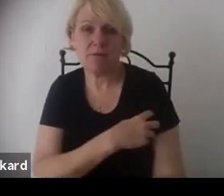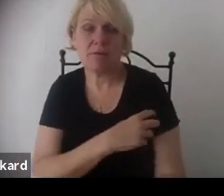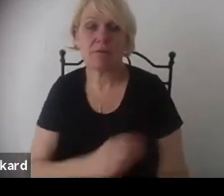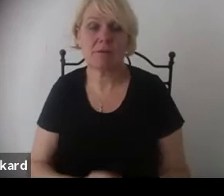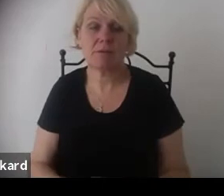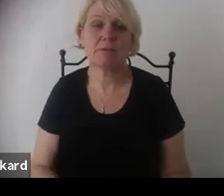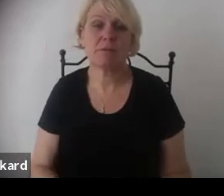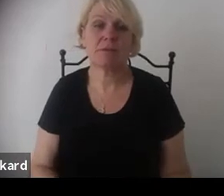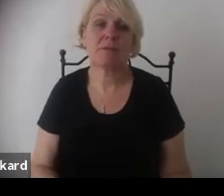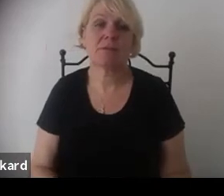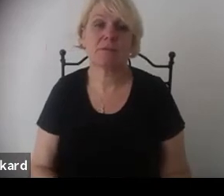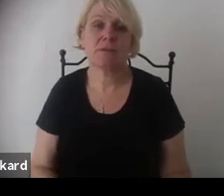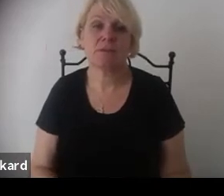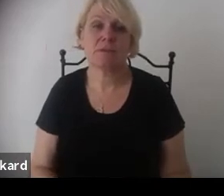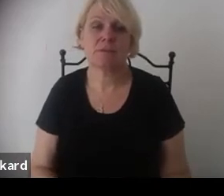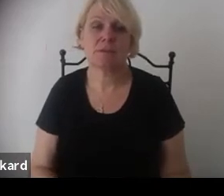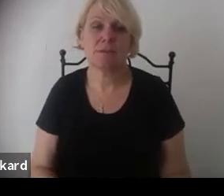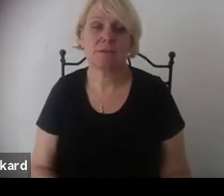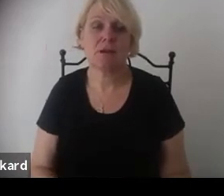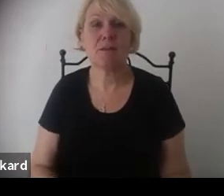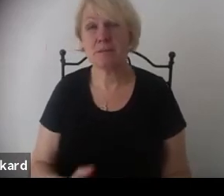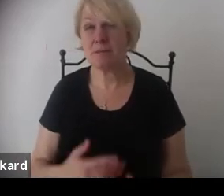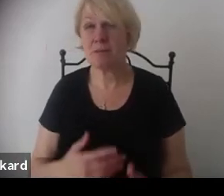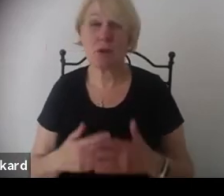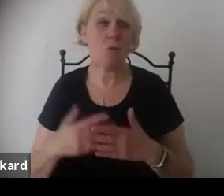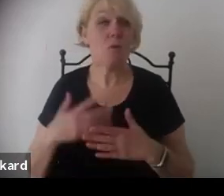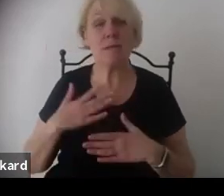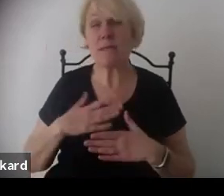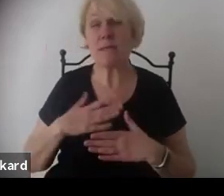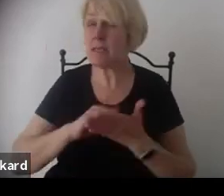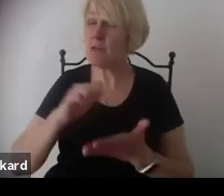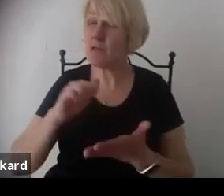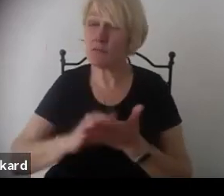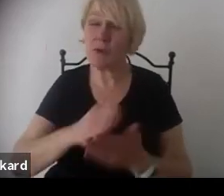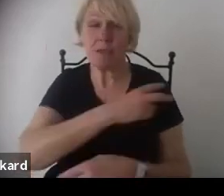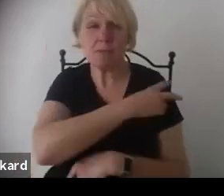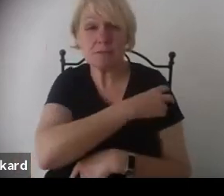is having the right staff and the right numbers of staff. So